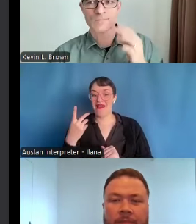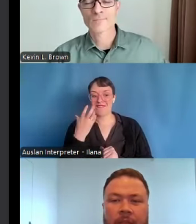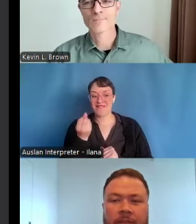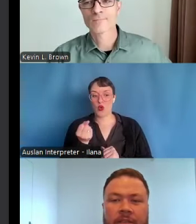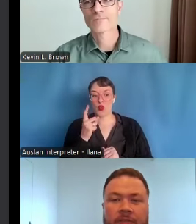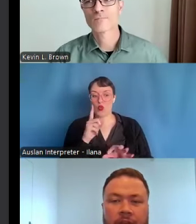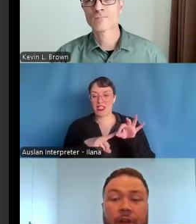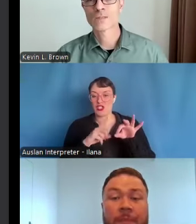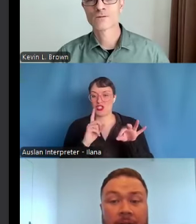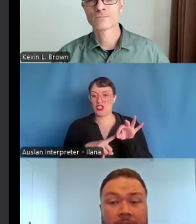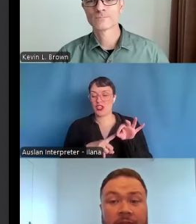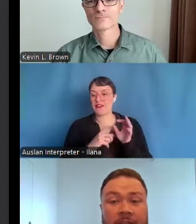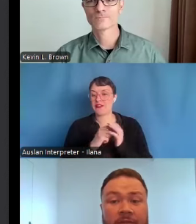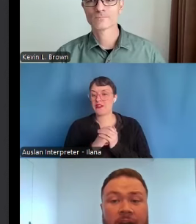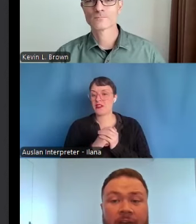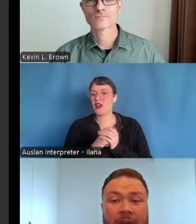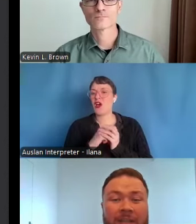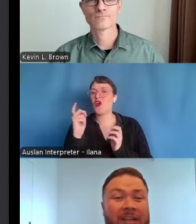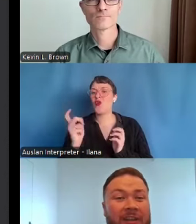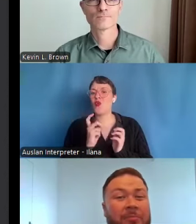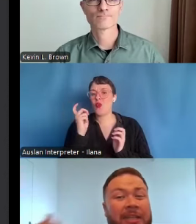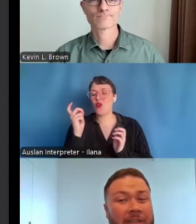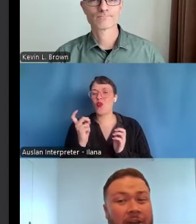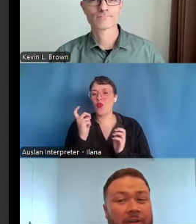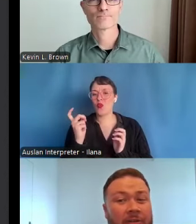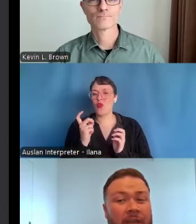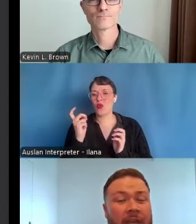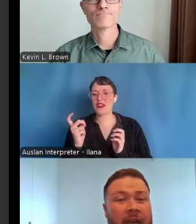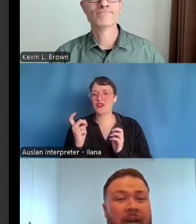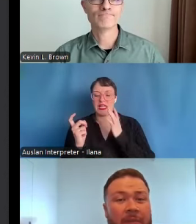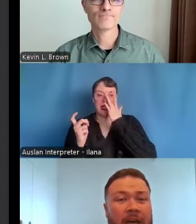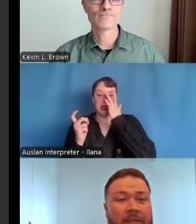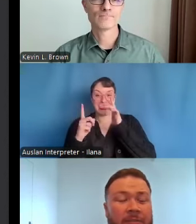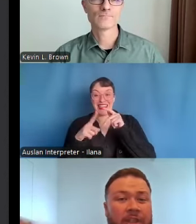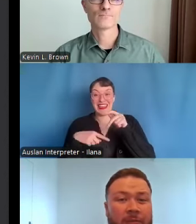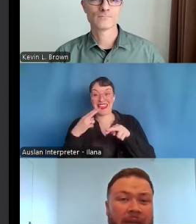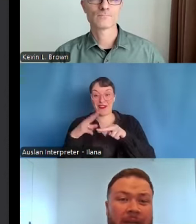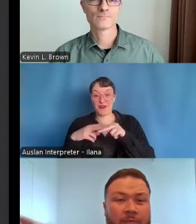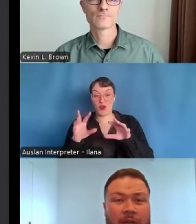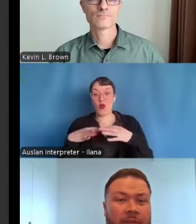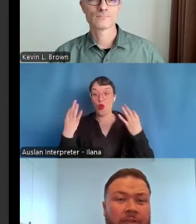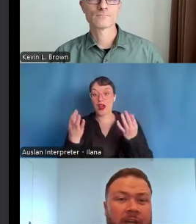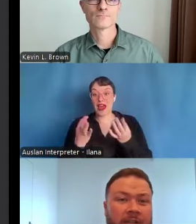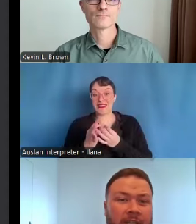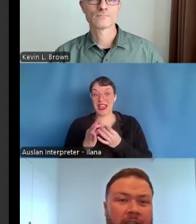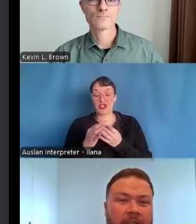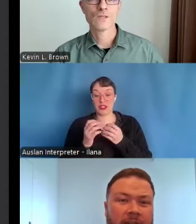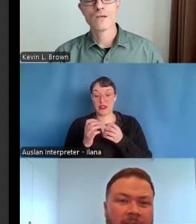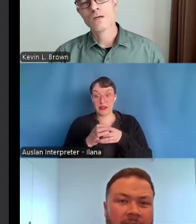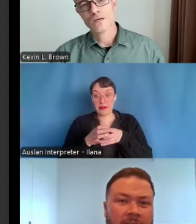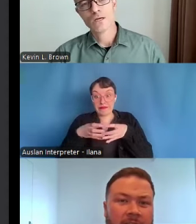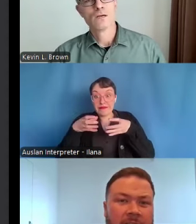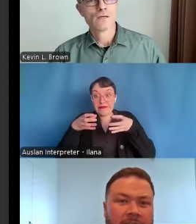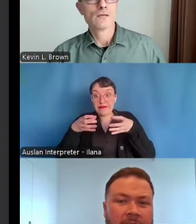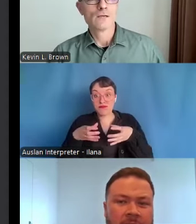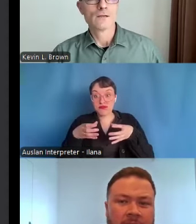um, go back to diversified funding once they reach a plateau after pursuing perhaps one of those strategies. Is there anything